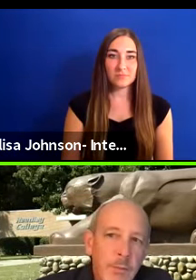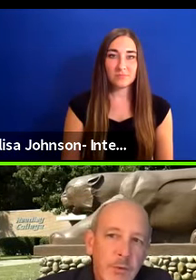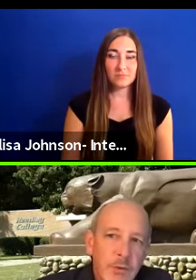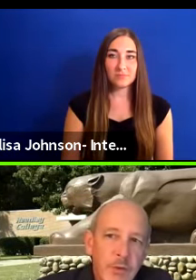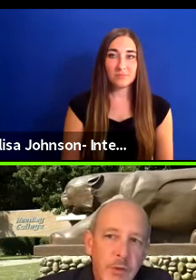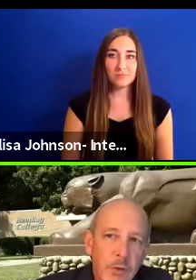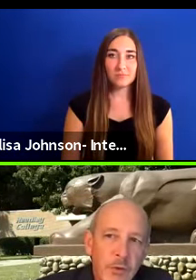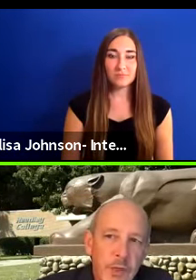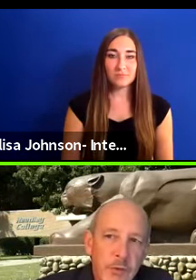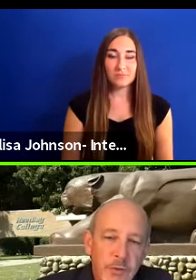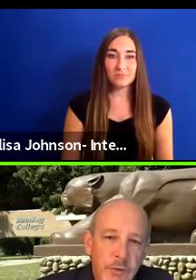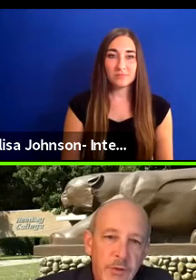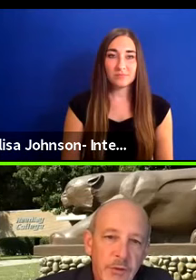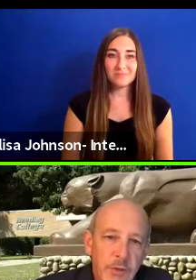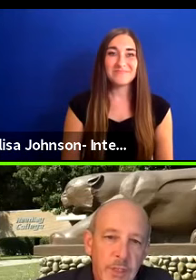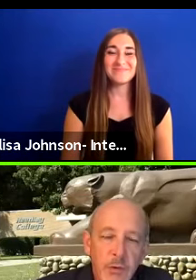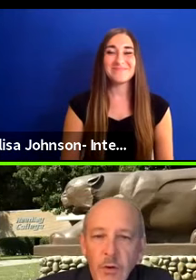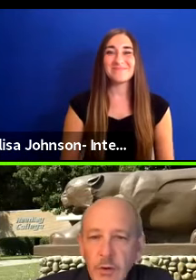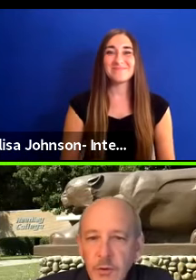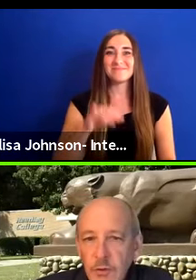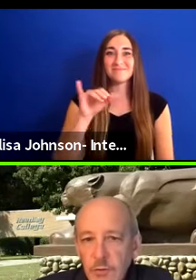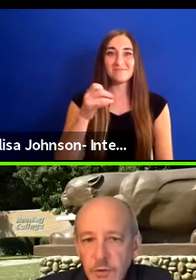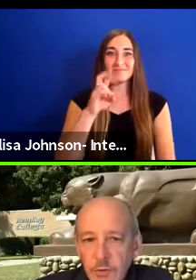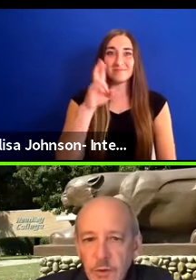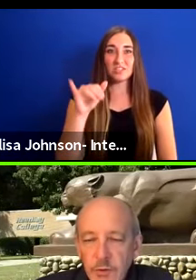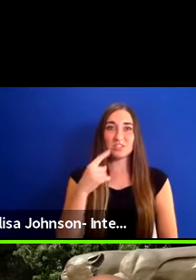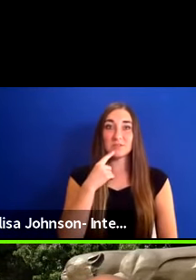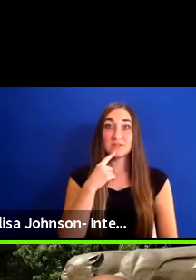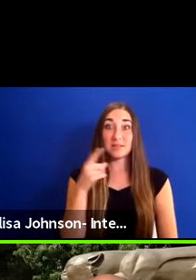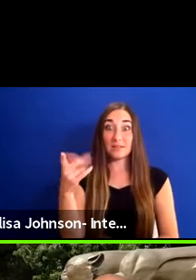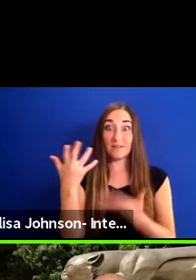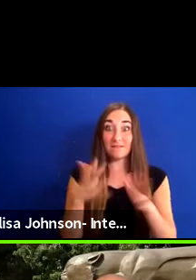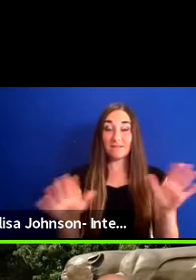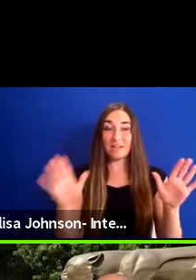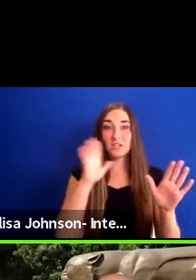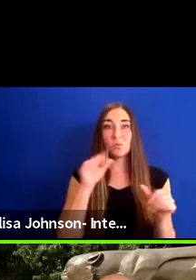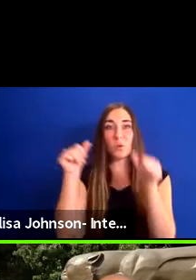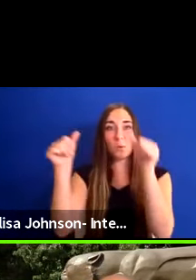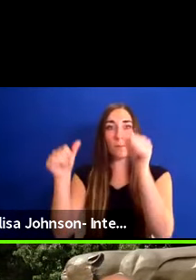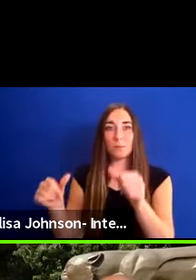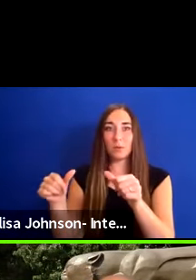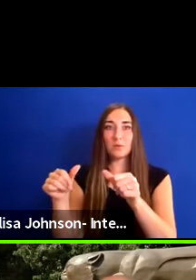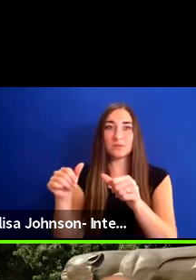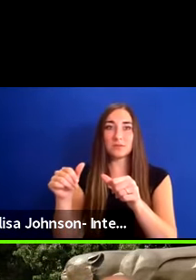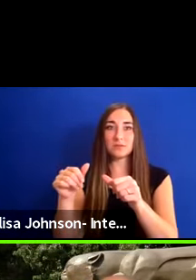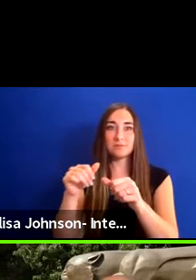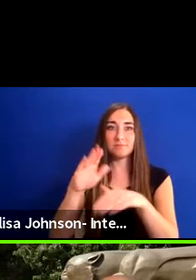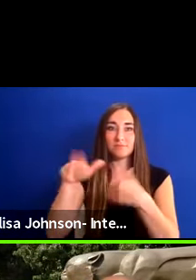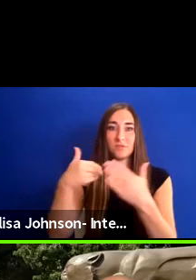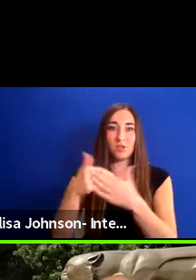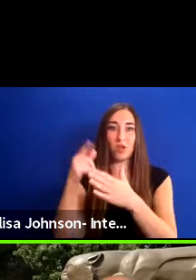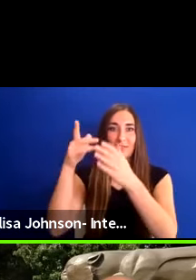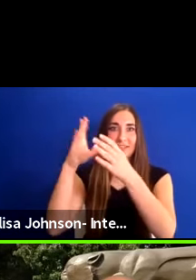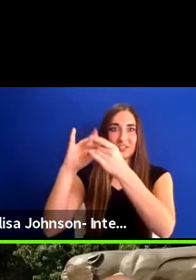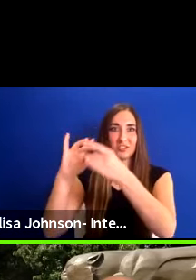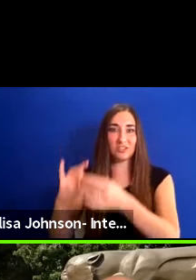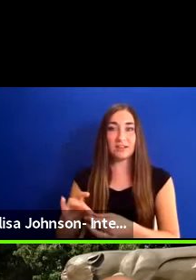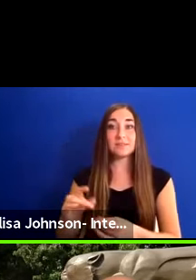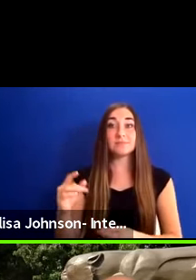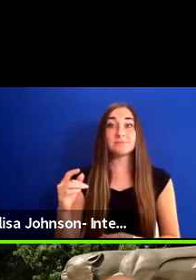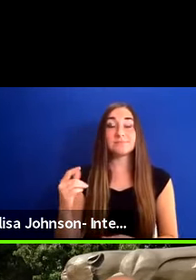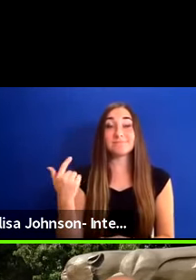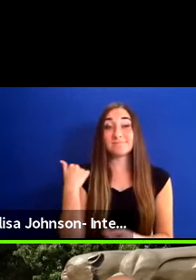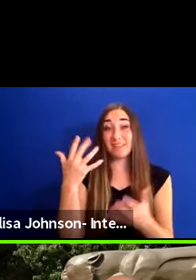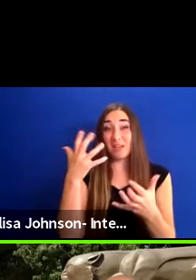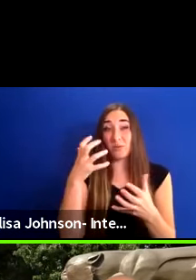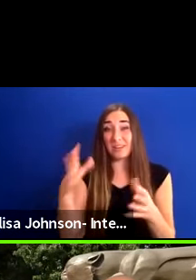that'll be posted in the notes after this town hall is over as well, so people can reference it after the fact. I think I'd just like to add my